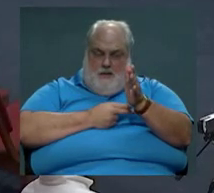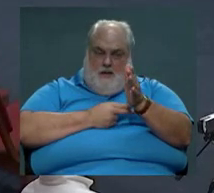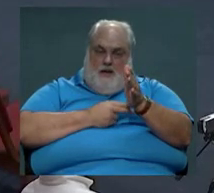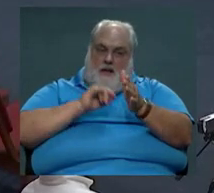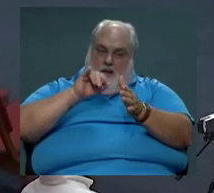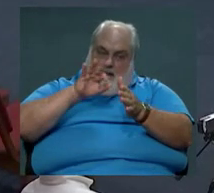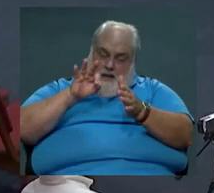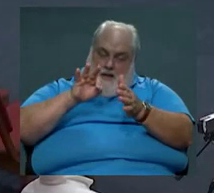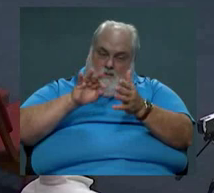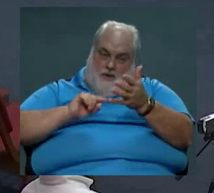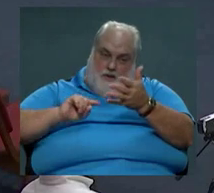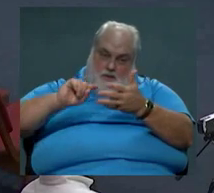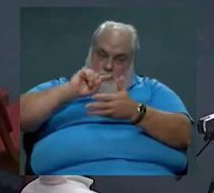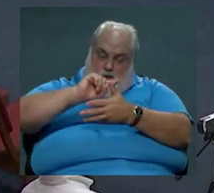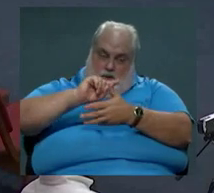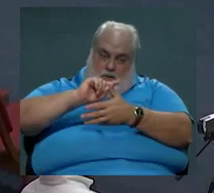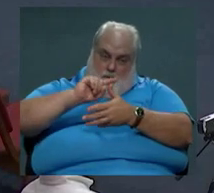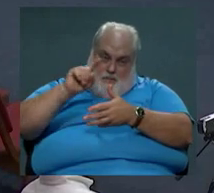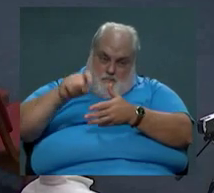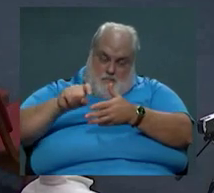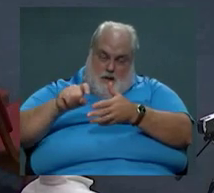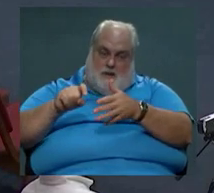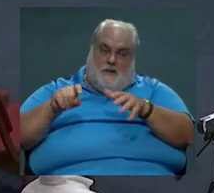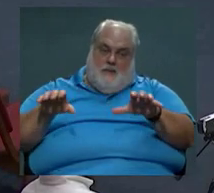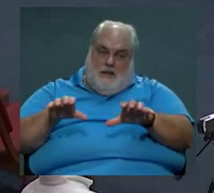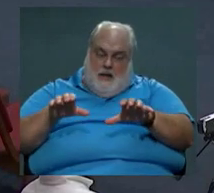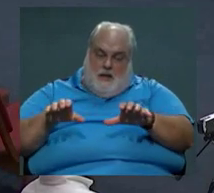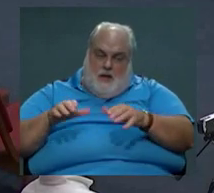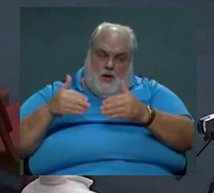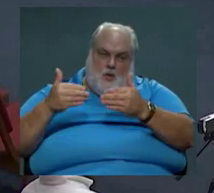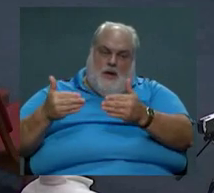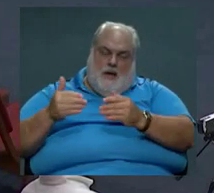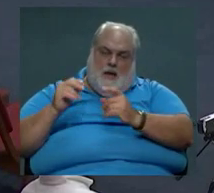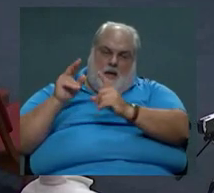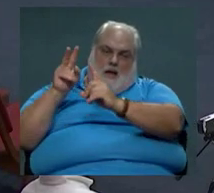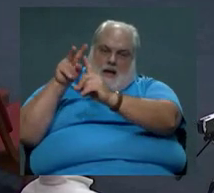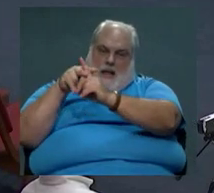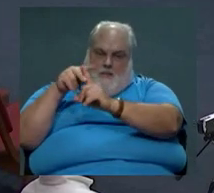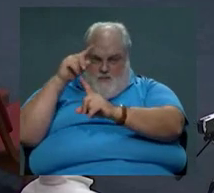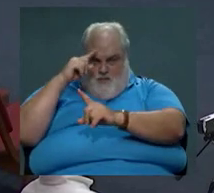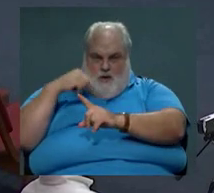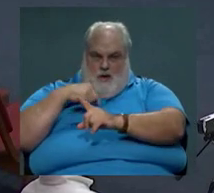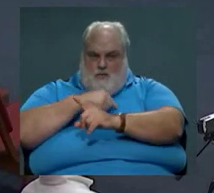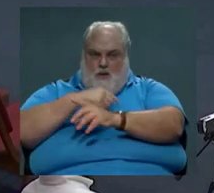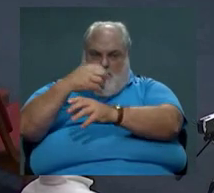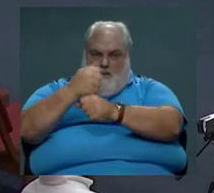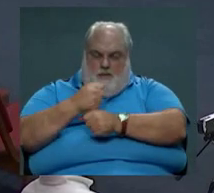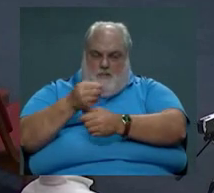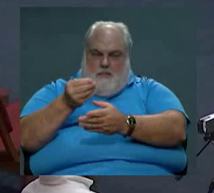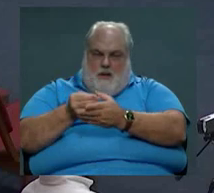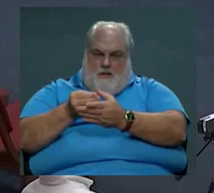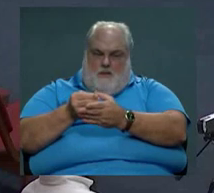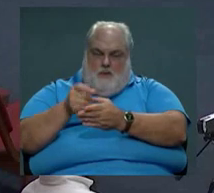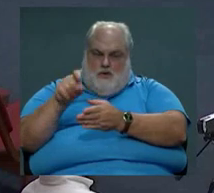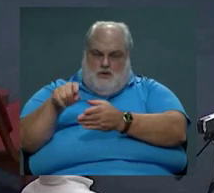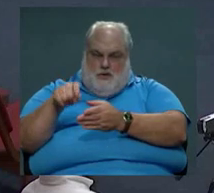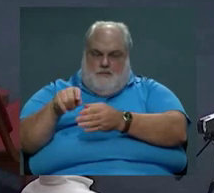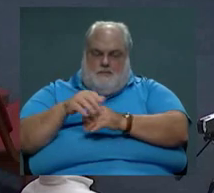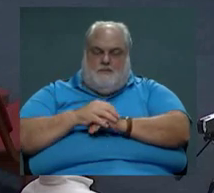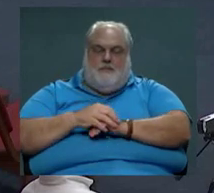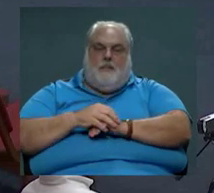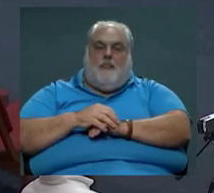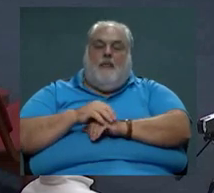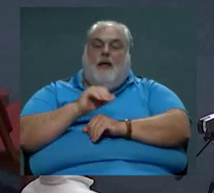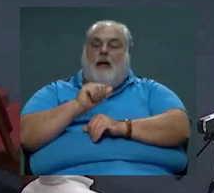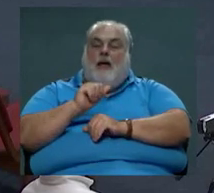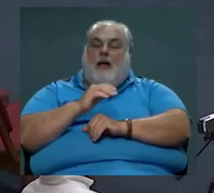there's something to be done, then, you know, go ahead and put in our claim for us so that we can get the monies we're entitled to. The